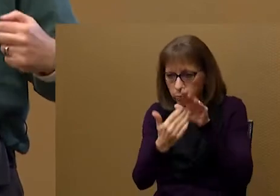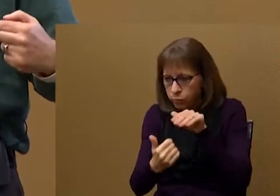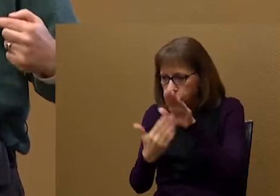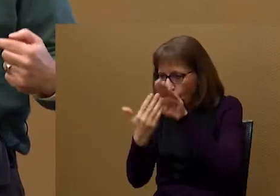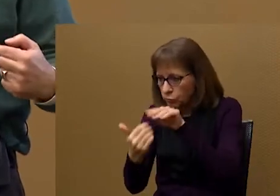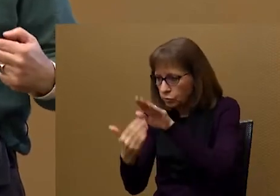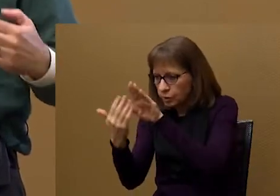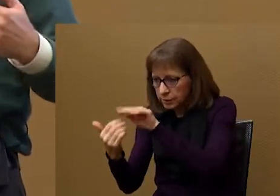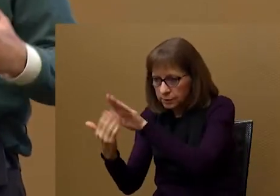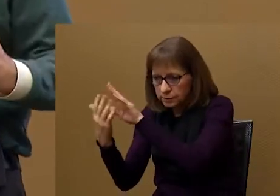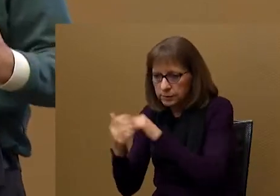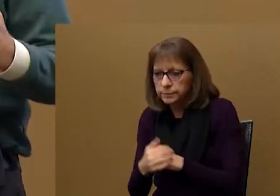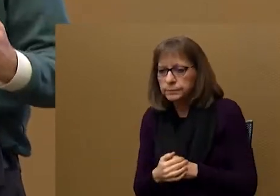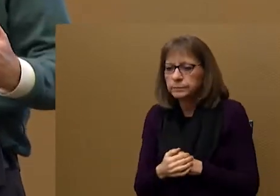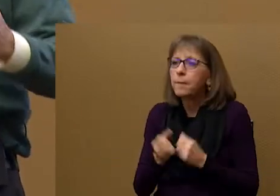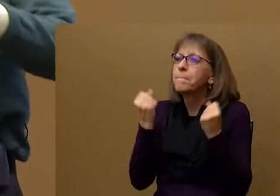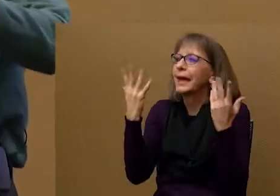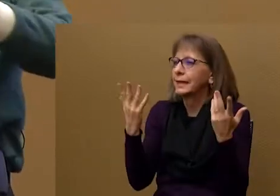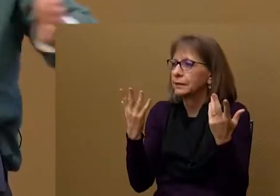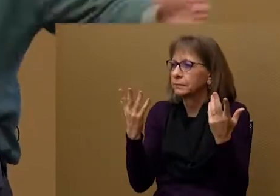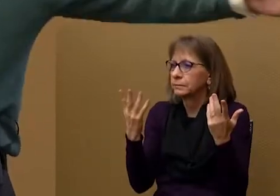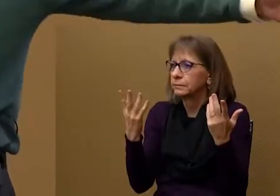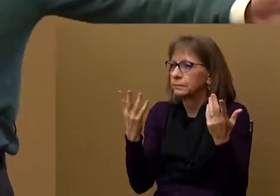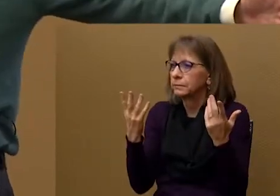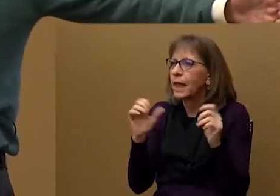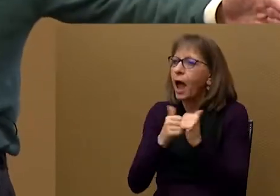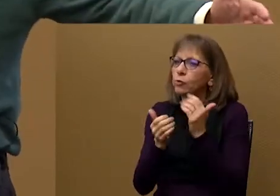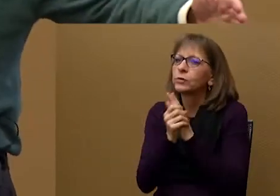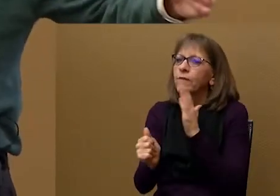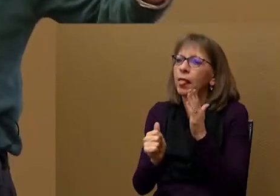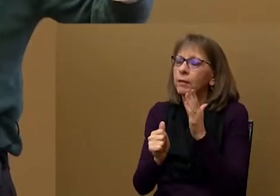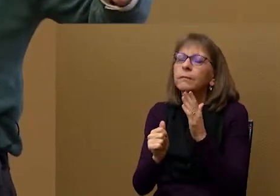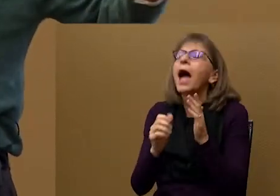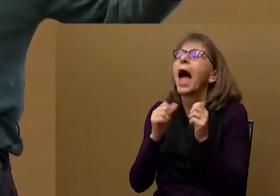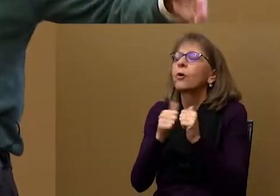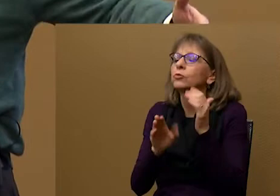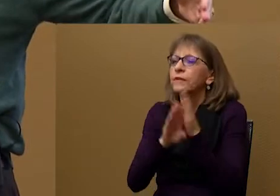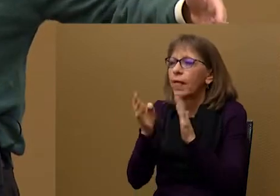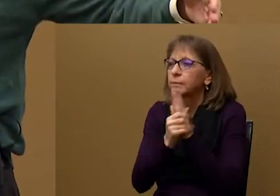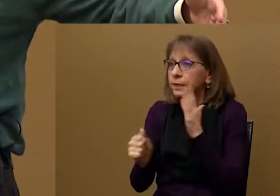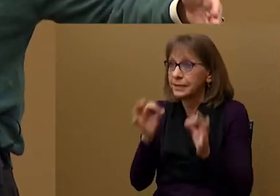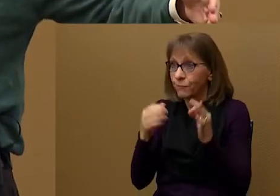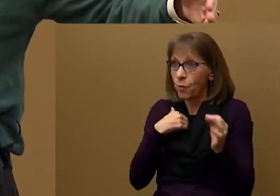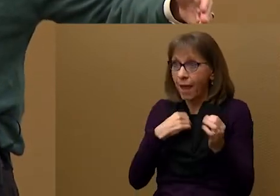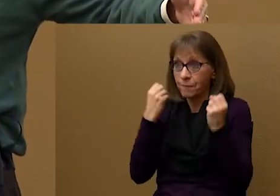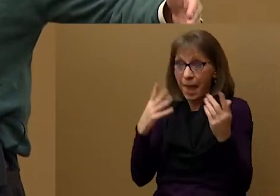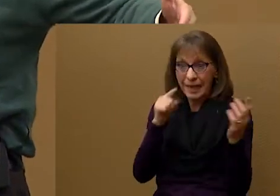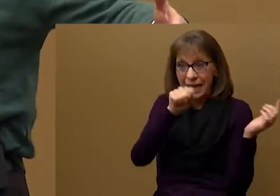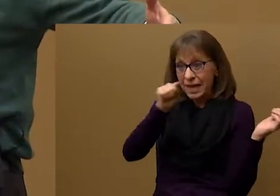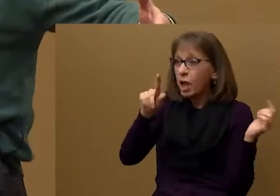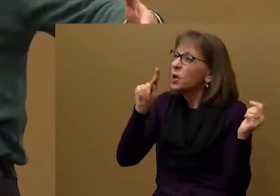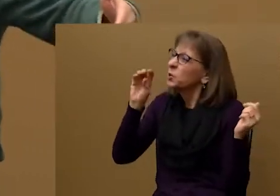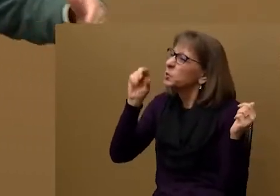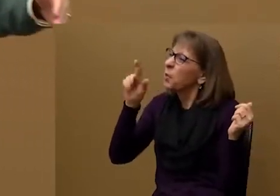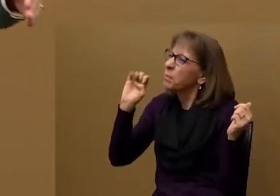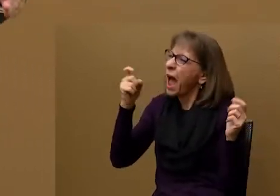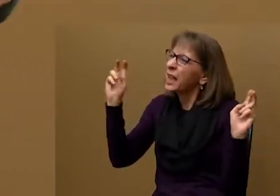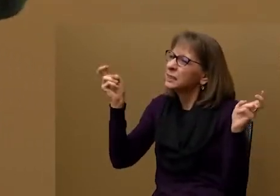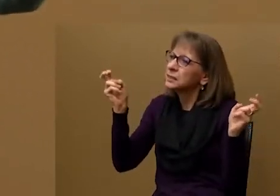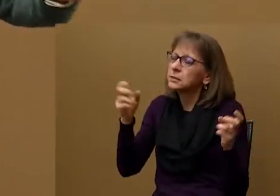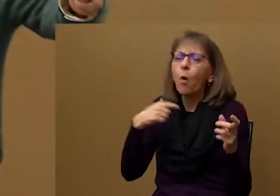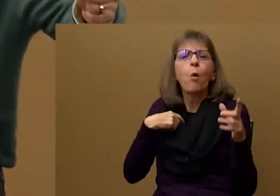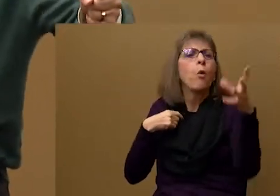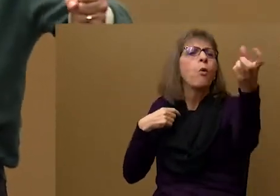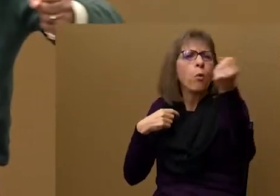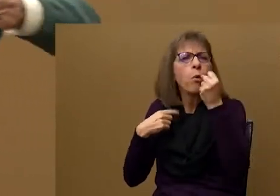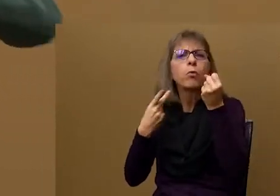Learn about approaches to developing skills. Learn many, because when you have a big toolbox, I can take this here,